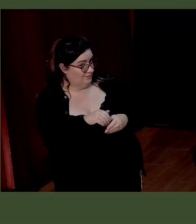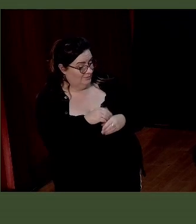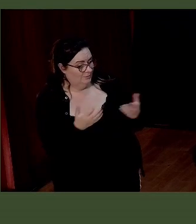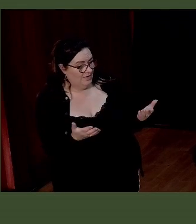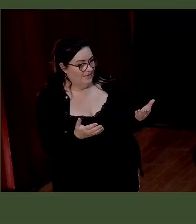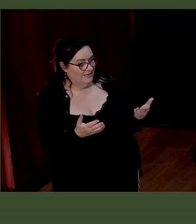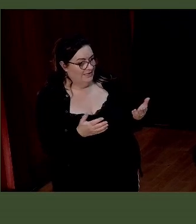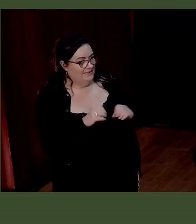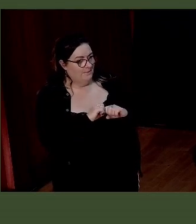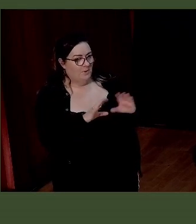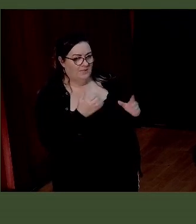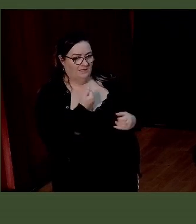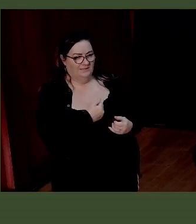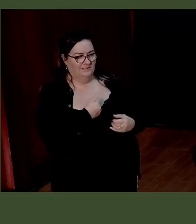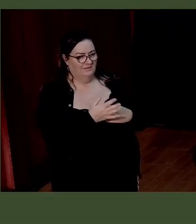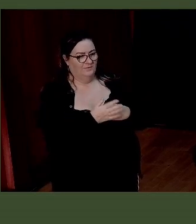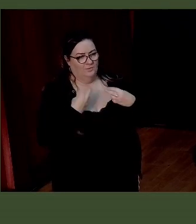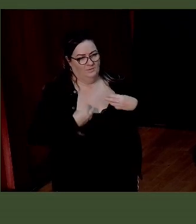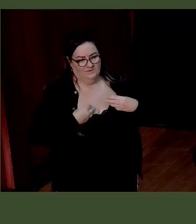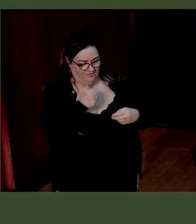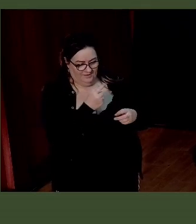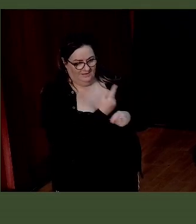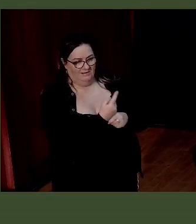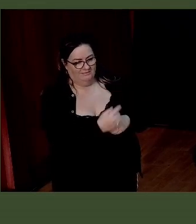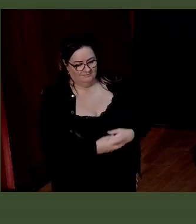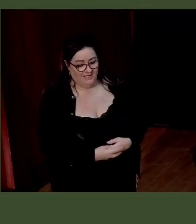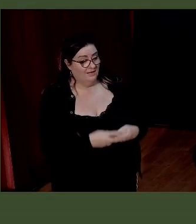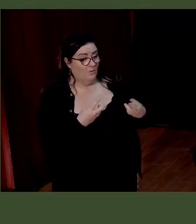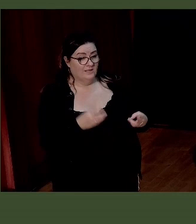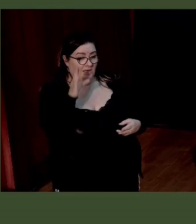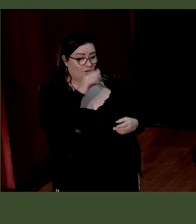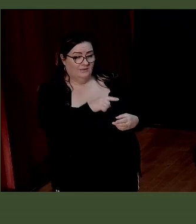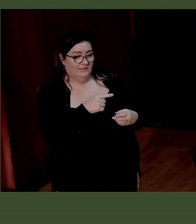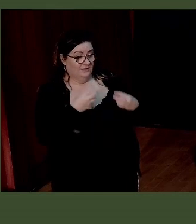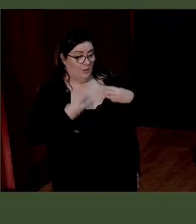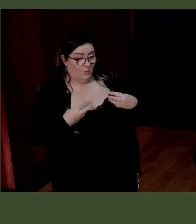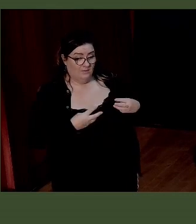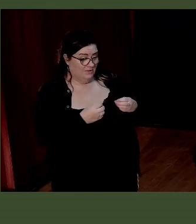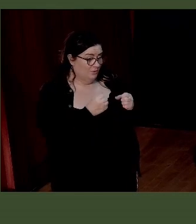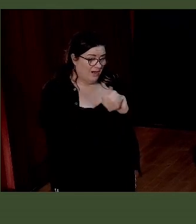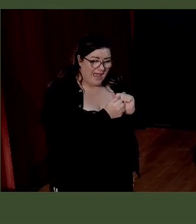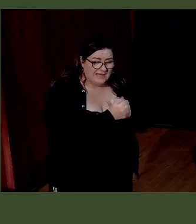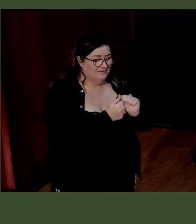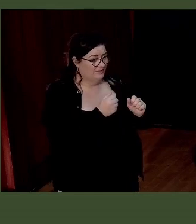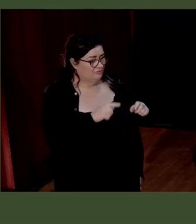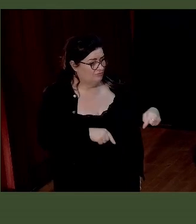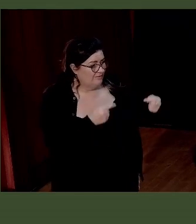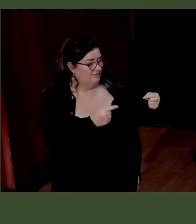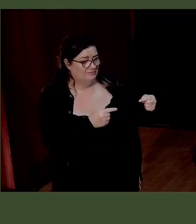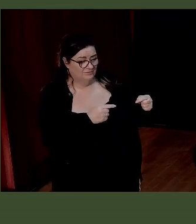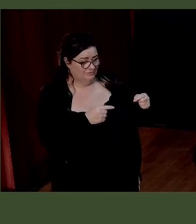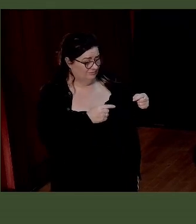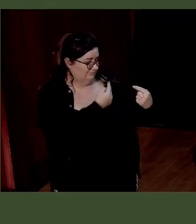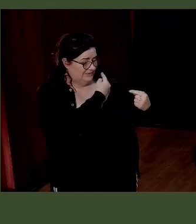is a public identity for women. And that's what I want to look at. How did these women who were so active in the revolutionary